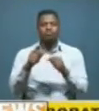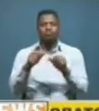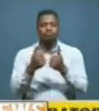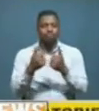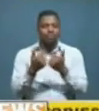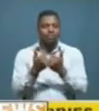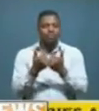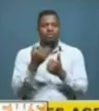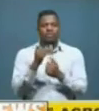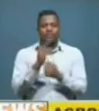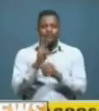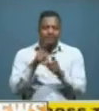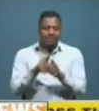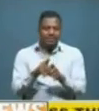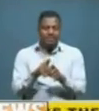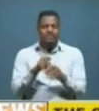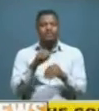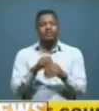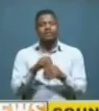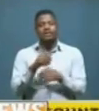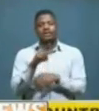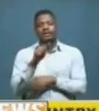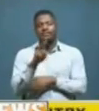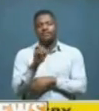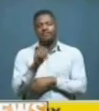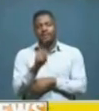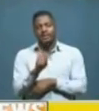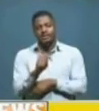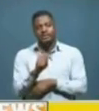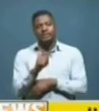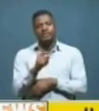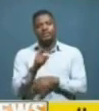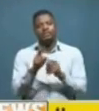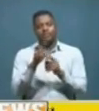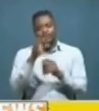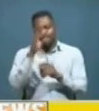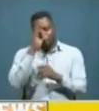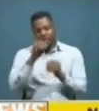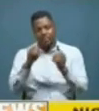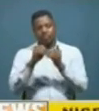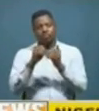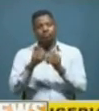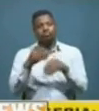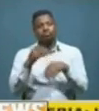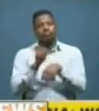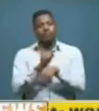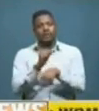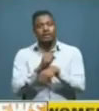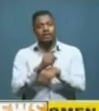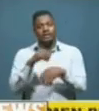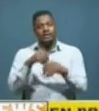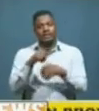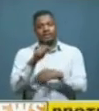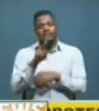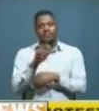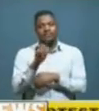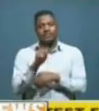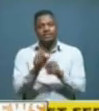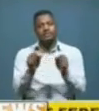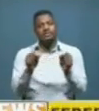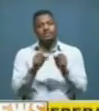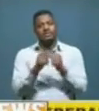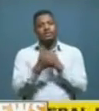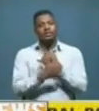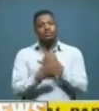of participating in the so-called male-dominated trades within the TVET sector in the country. A